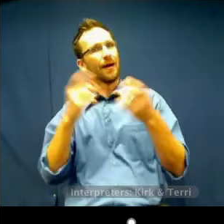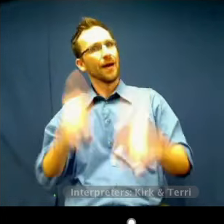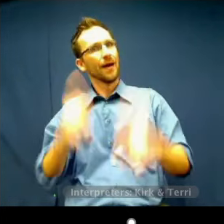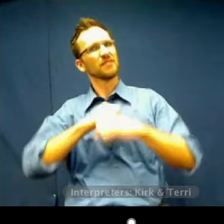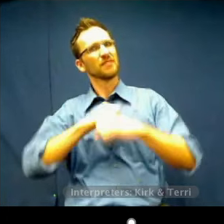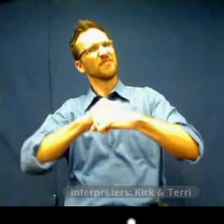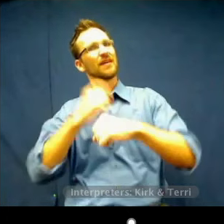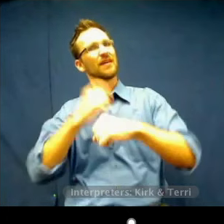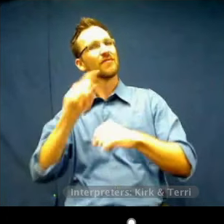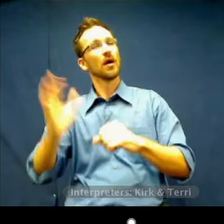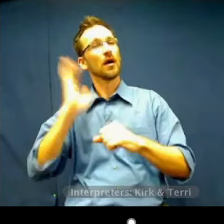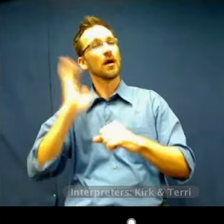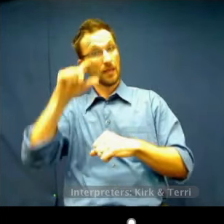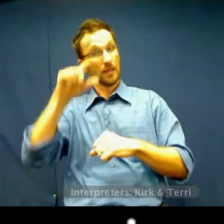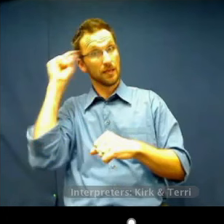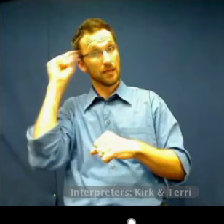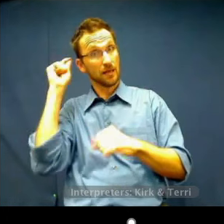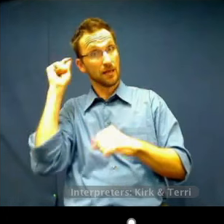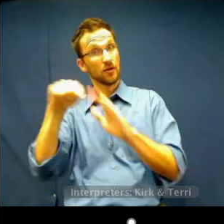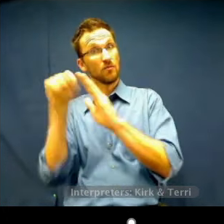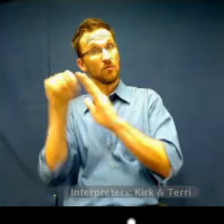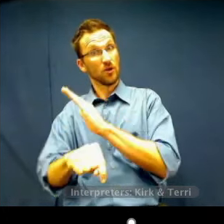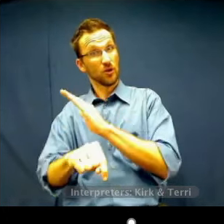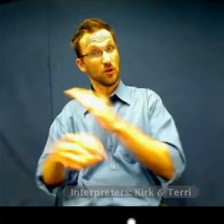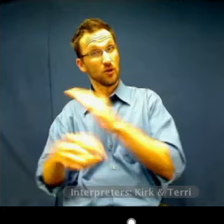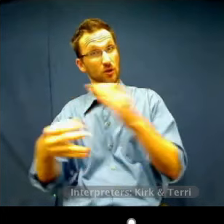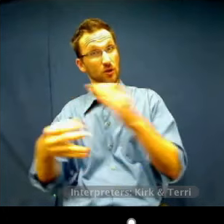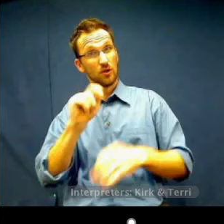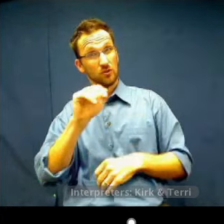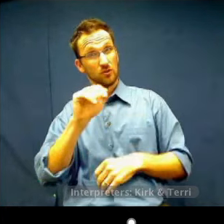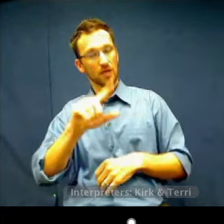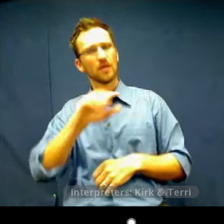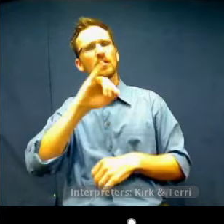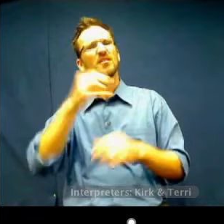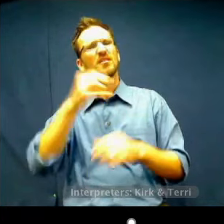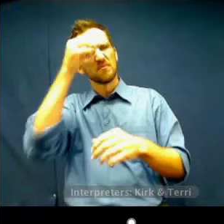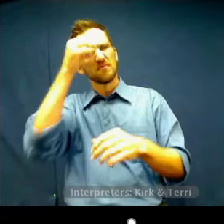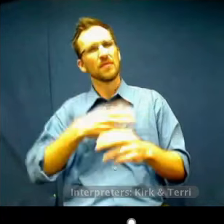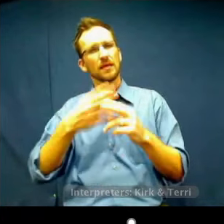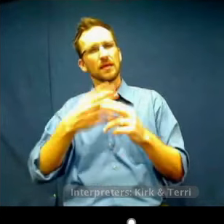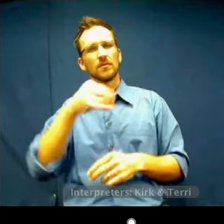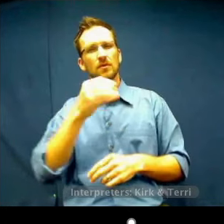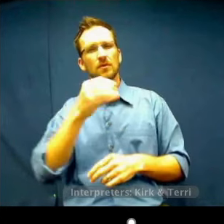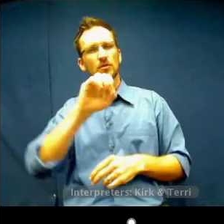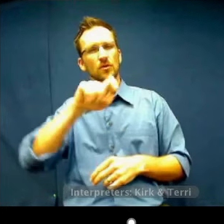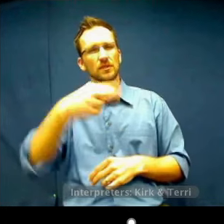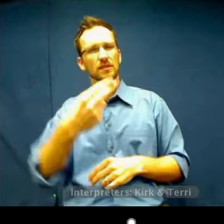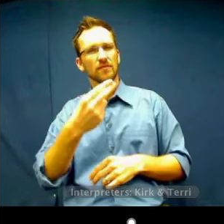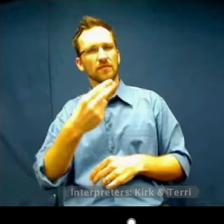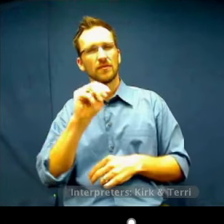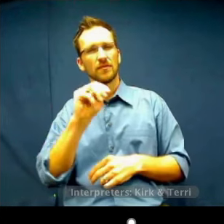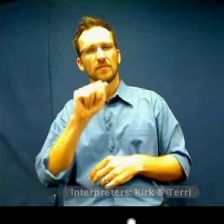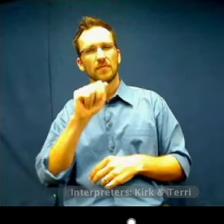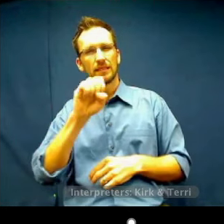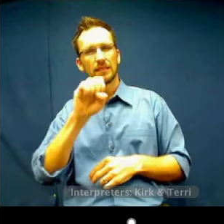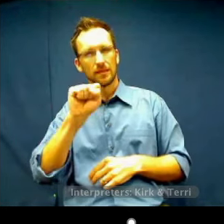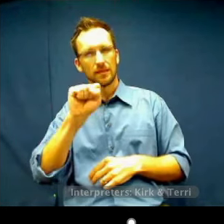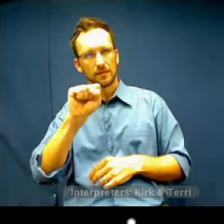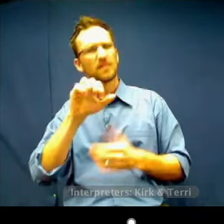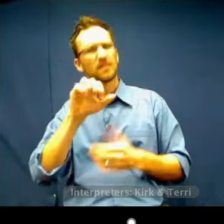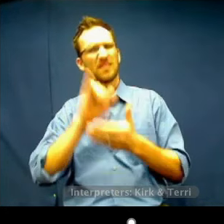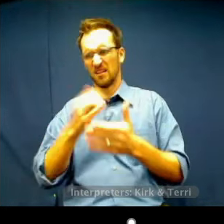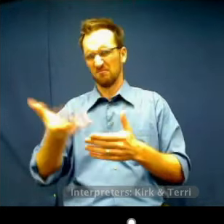that was Joseph Mesa's trial, gosh, 10, 11, 12 years ago now.